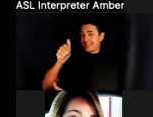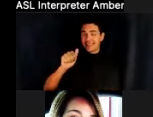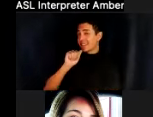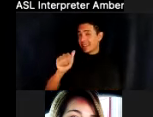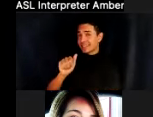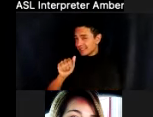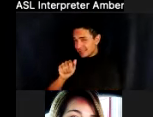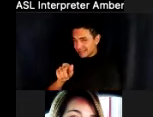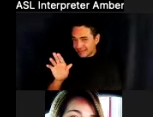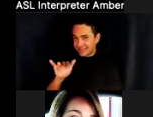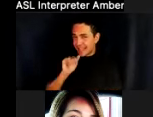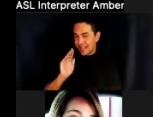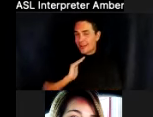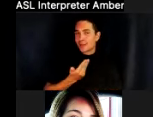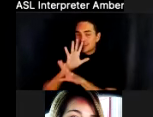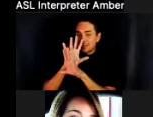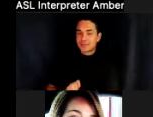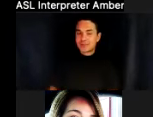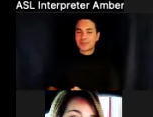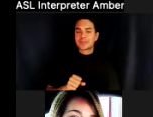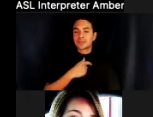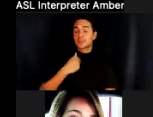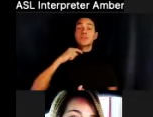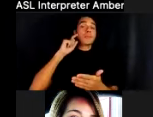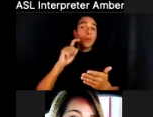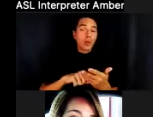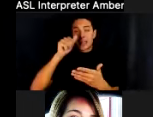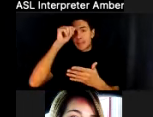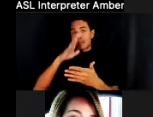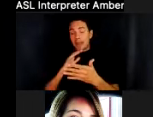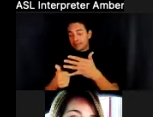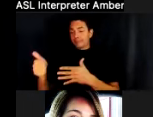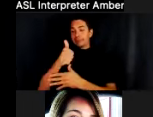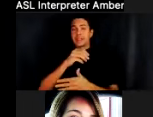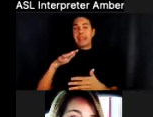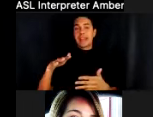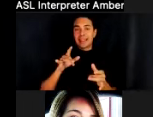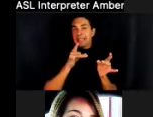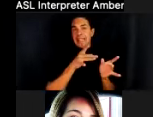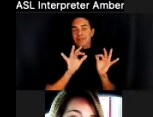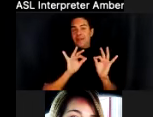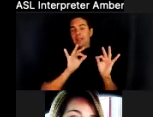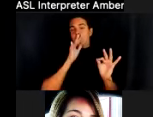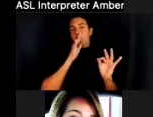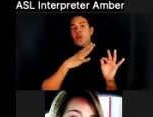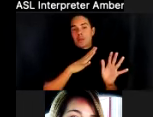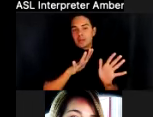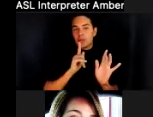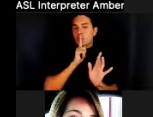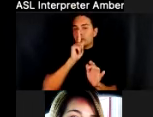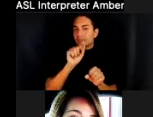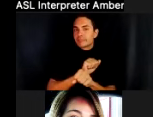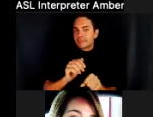We have to we acknowledge that so that we can disrupt it. And then we mentioned this a little bit earlier,